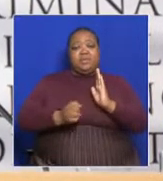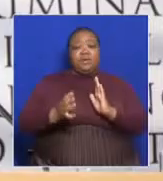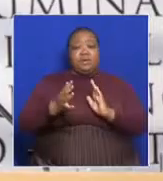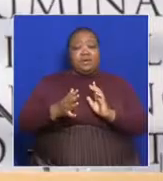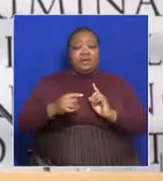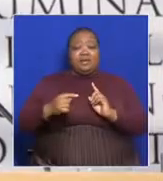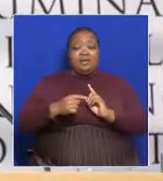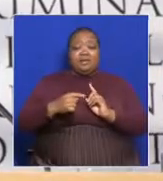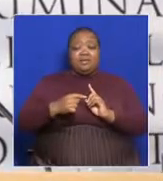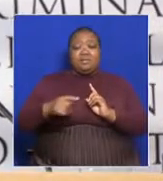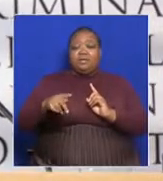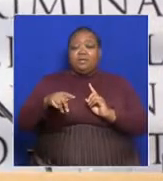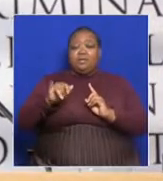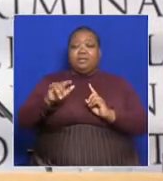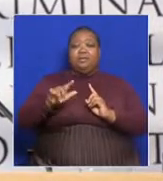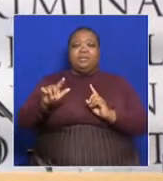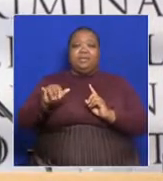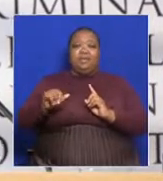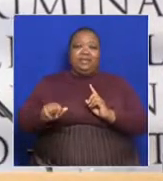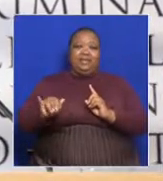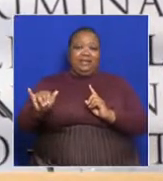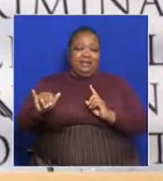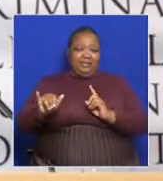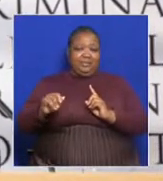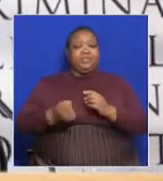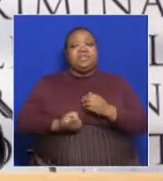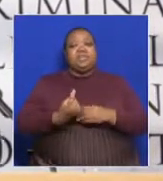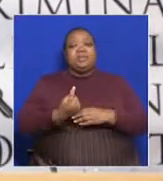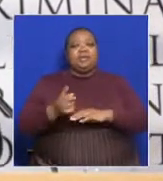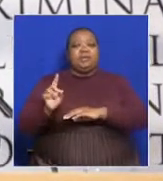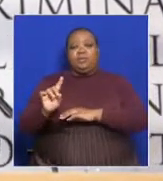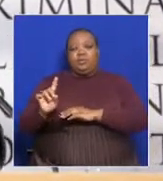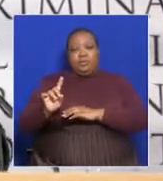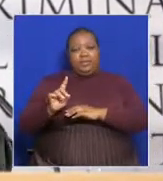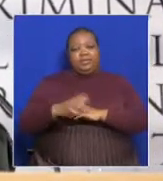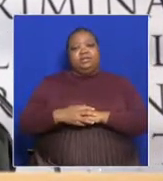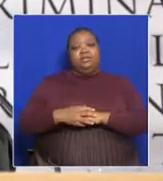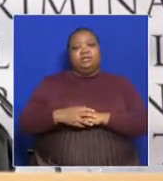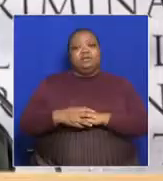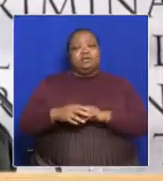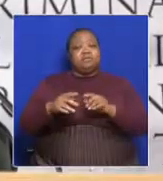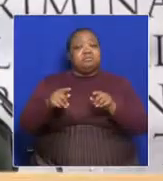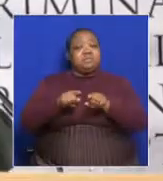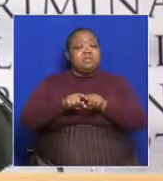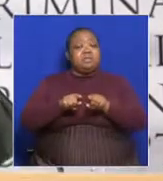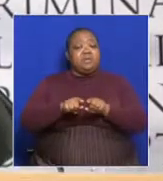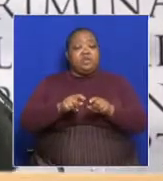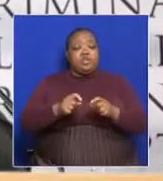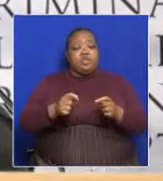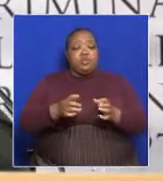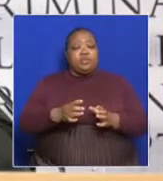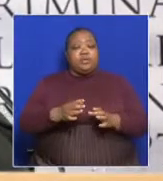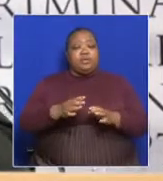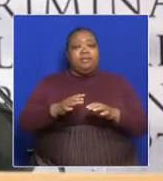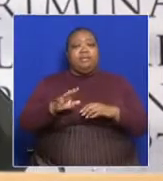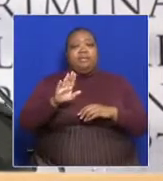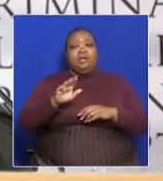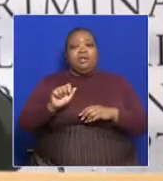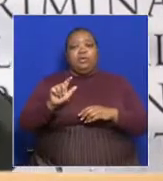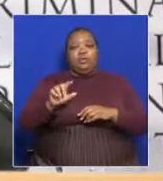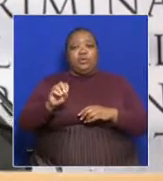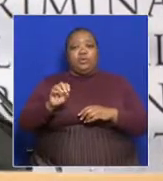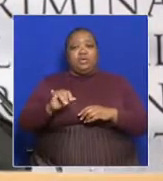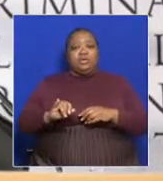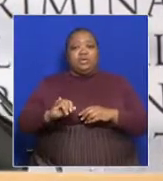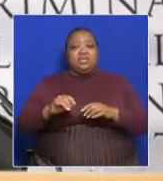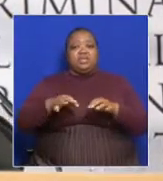It does sound, what happened, I say, is exactly as Commissioner Baloyi described. There is not even a stitch